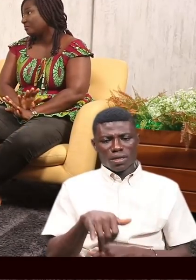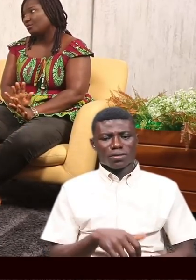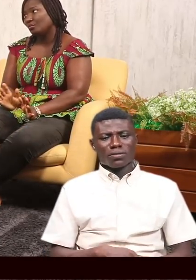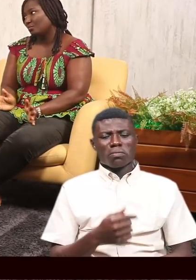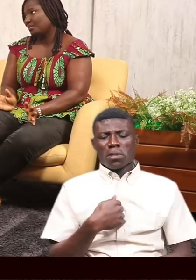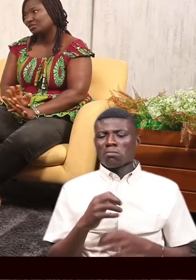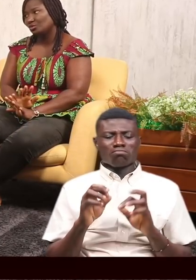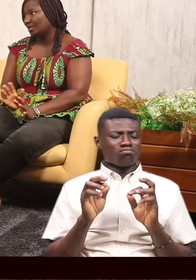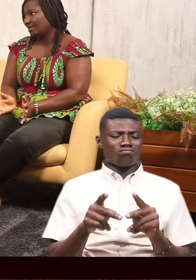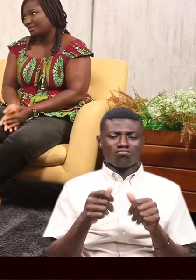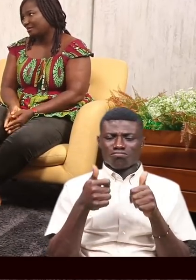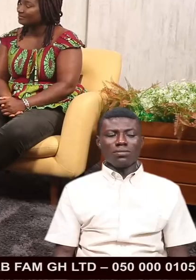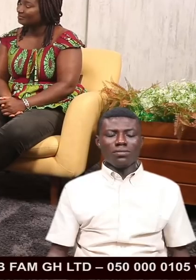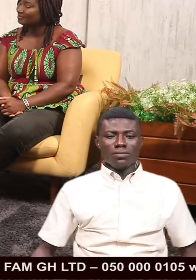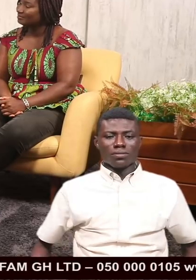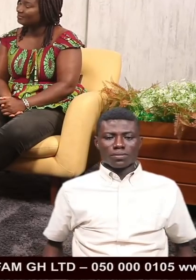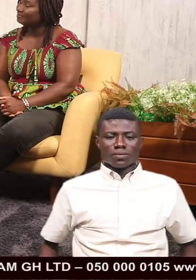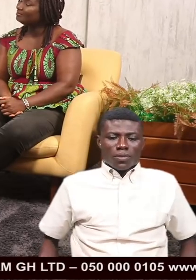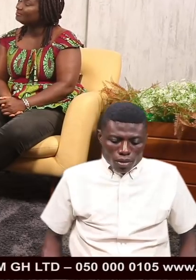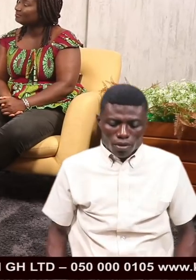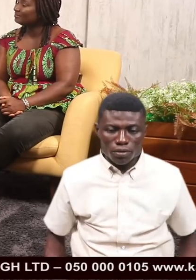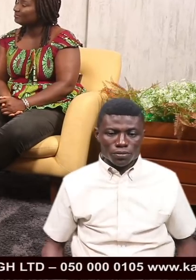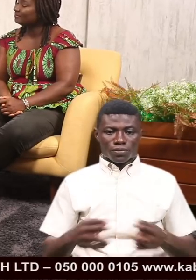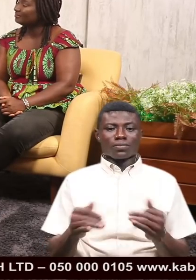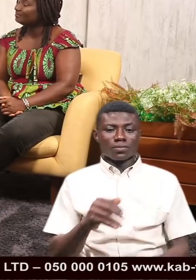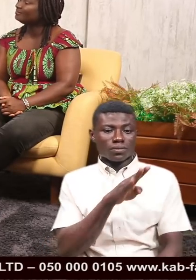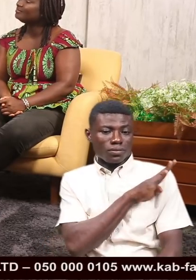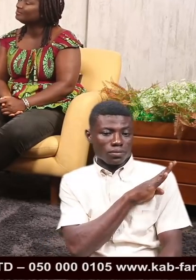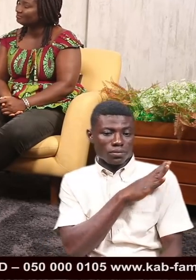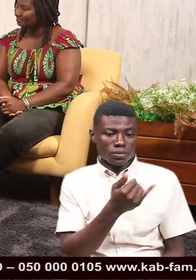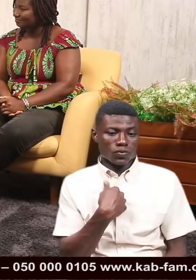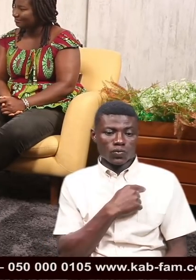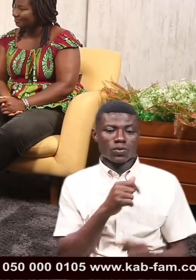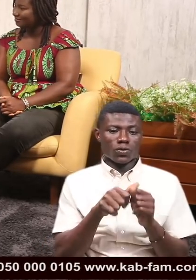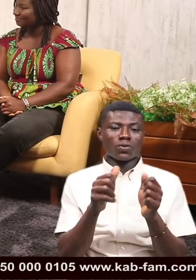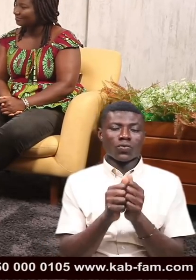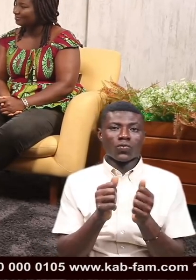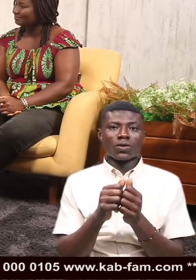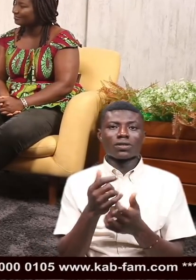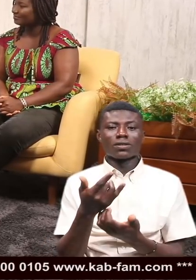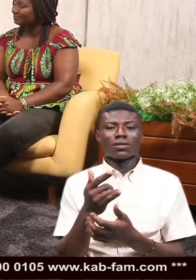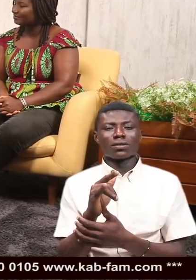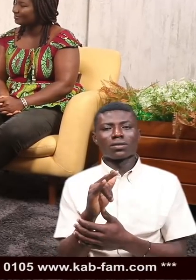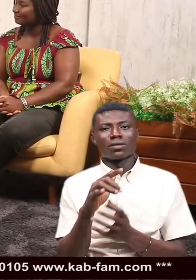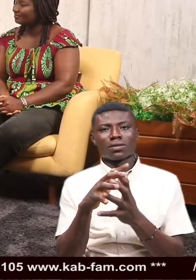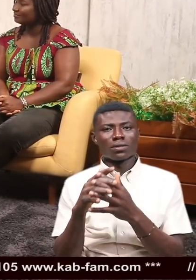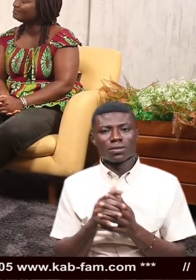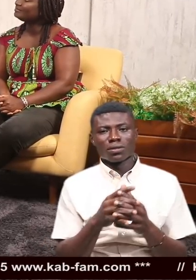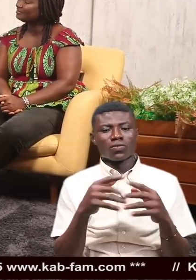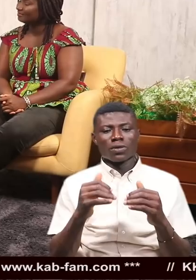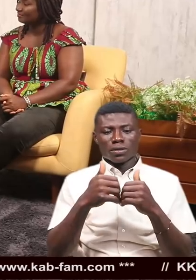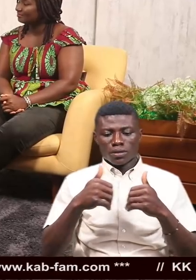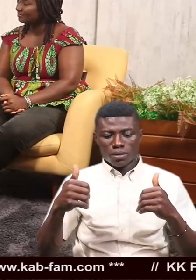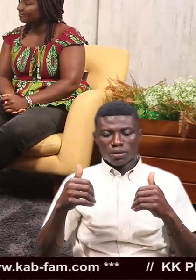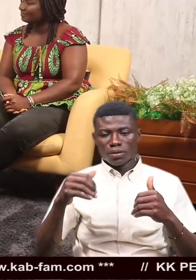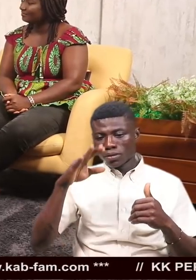me very much okay. Nana, ain't he? Now, young Quabuchi. A brow di, only di inti mu